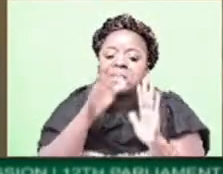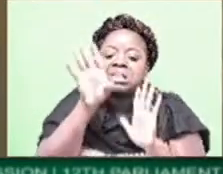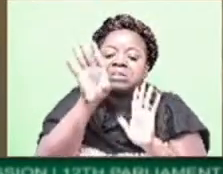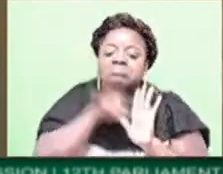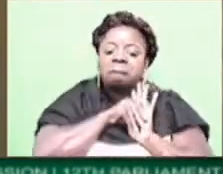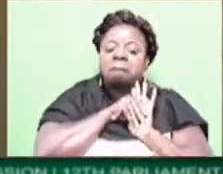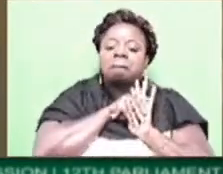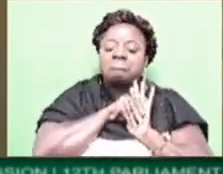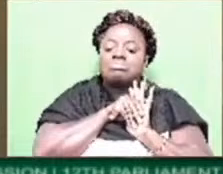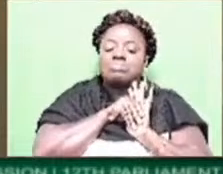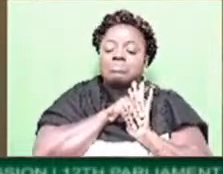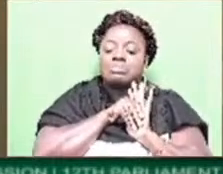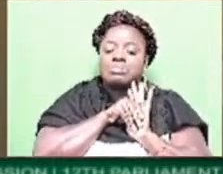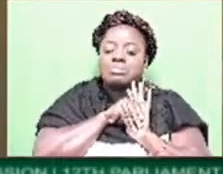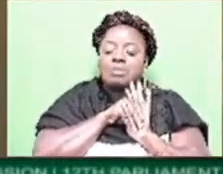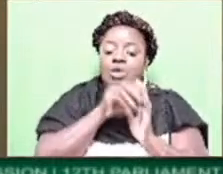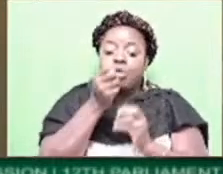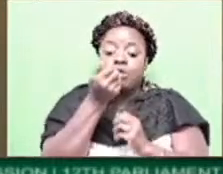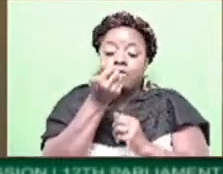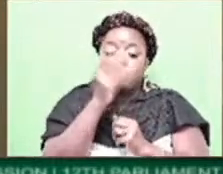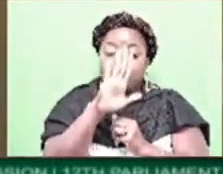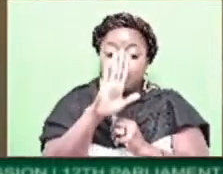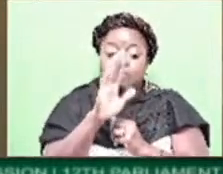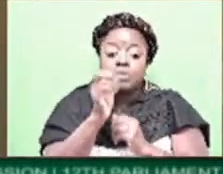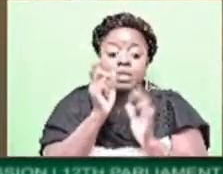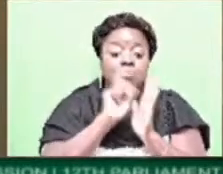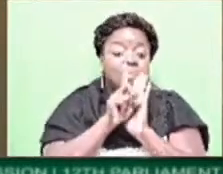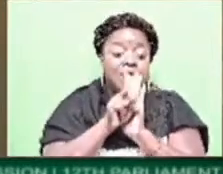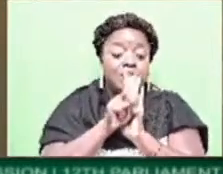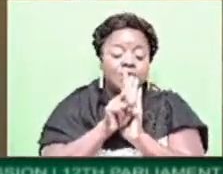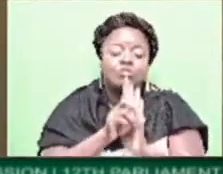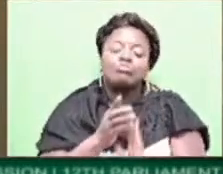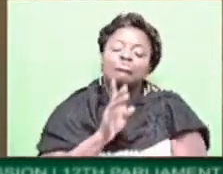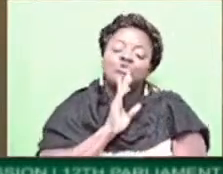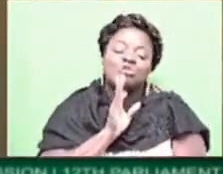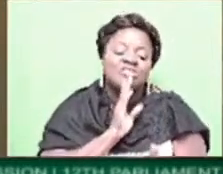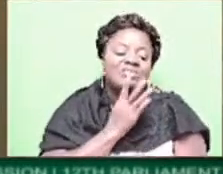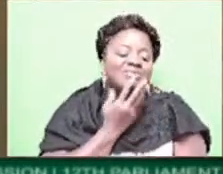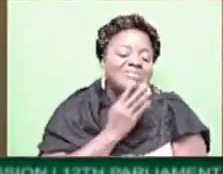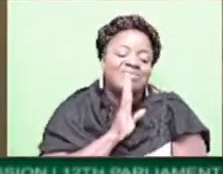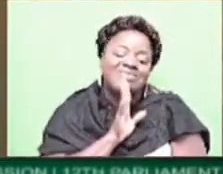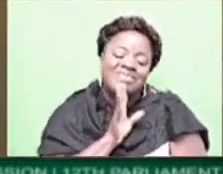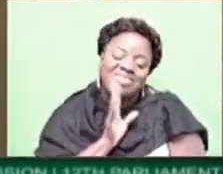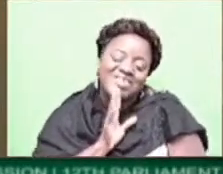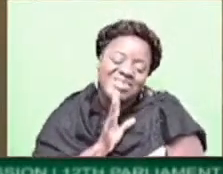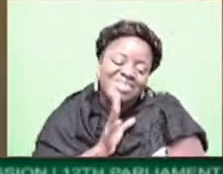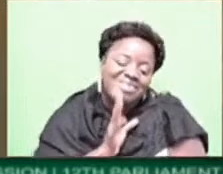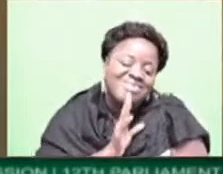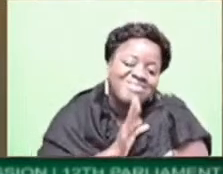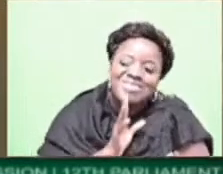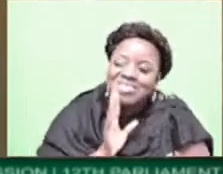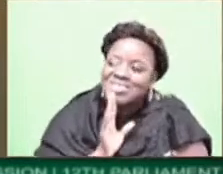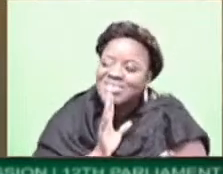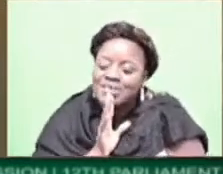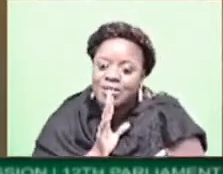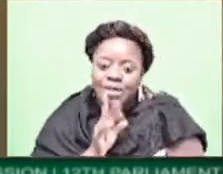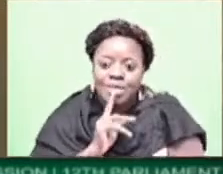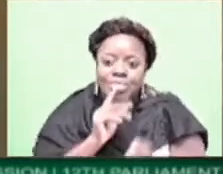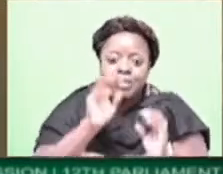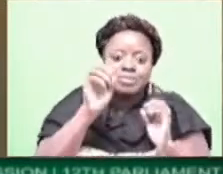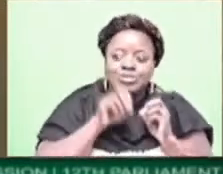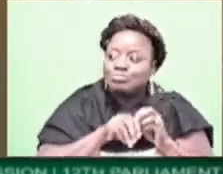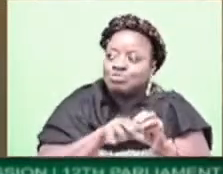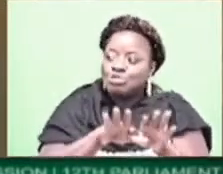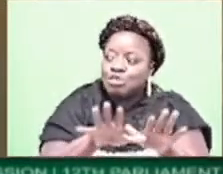Because in that 15 minutes, you are speaking. The evidence now, and this is why